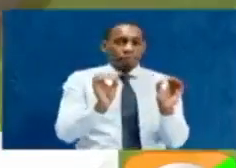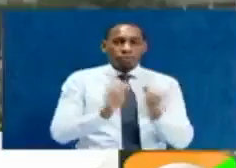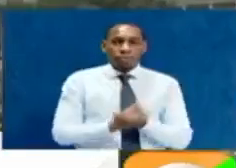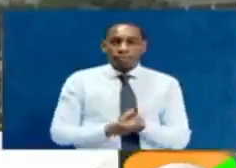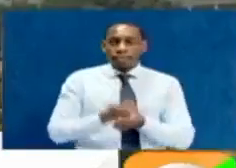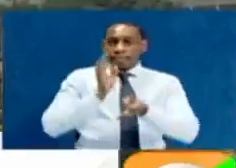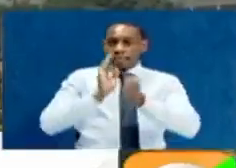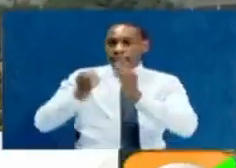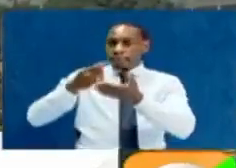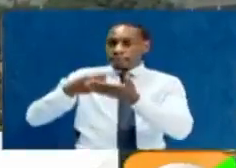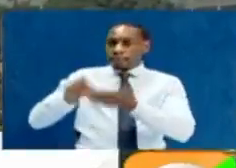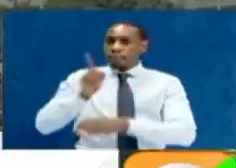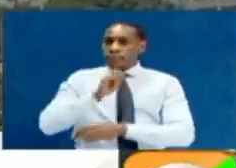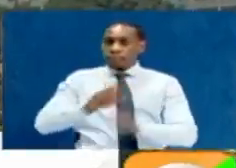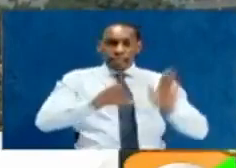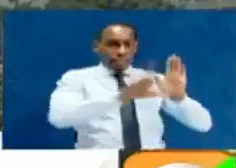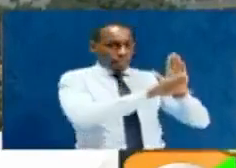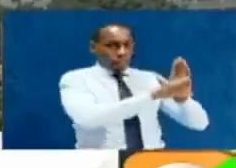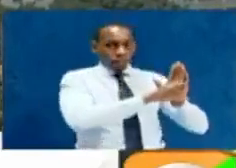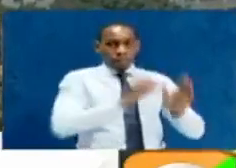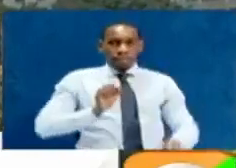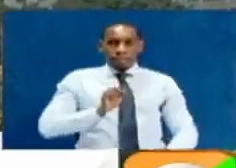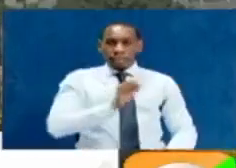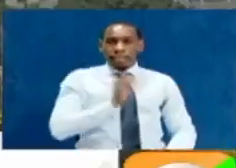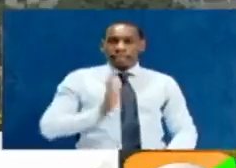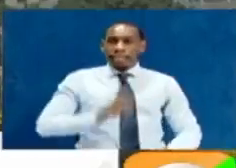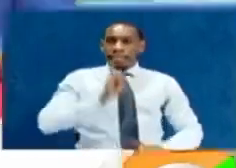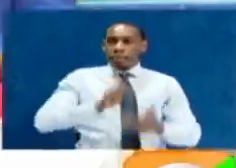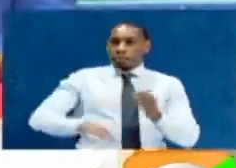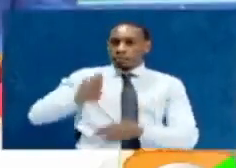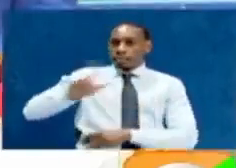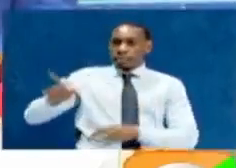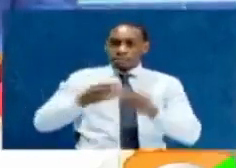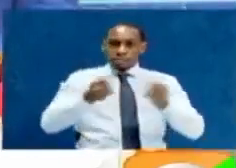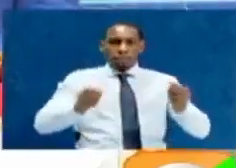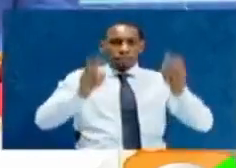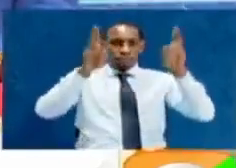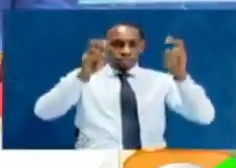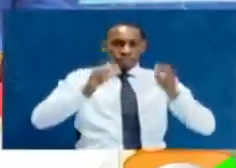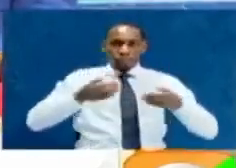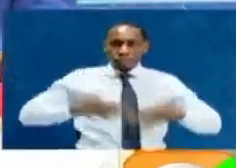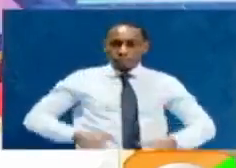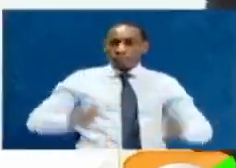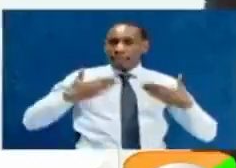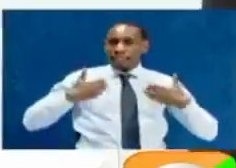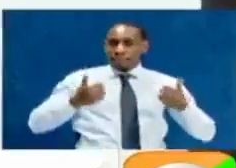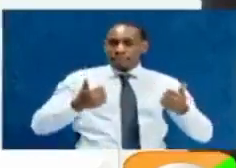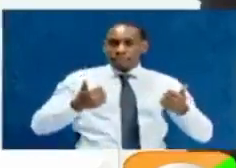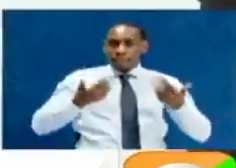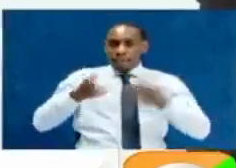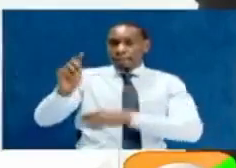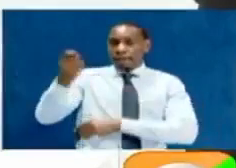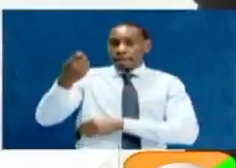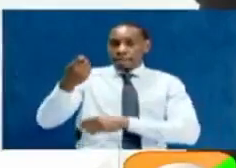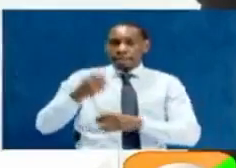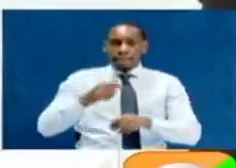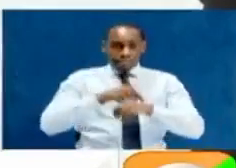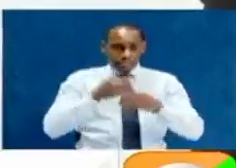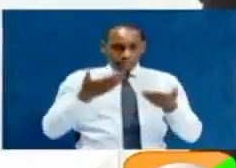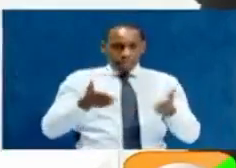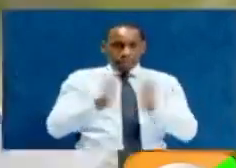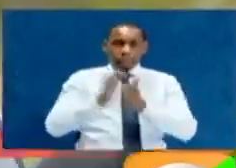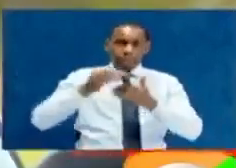abortion. Should this be passed into law? Kihika says the bill will help solve the issues in reproductive health in the country for now